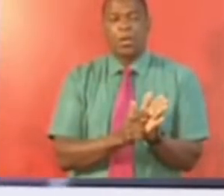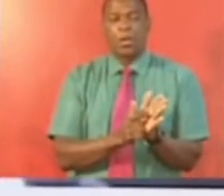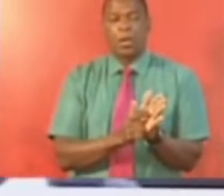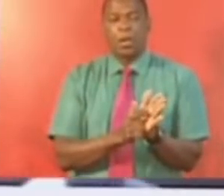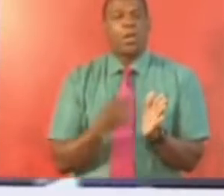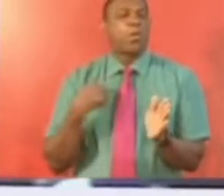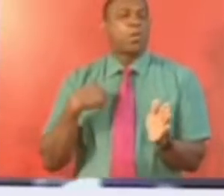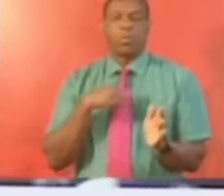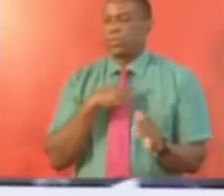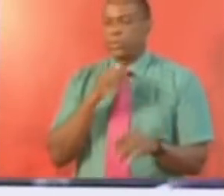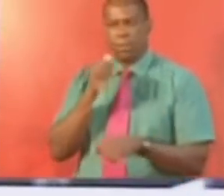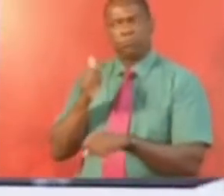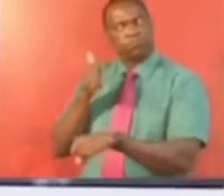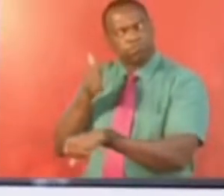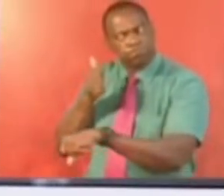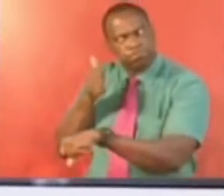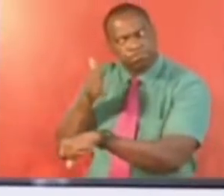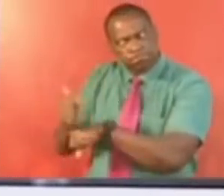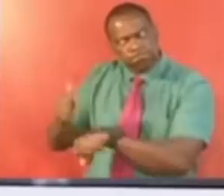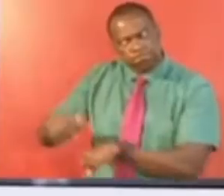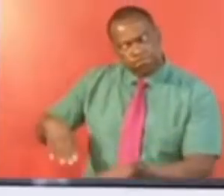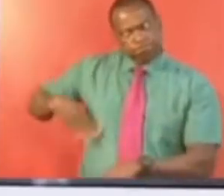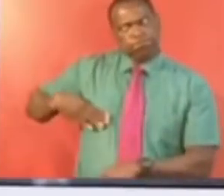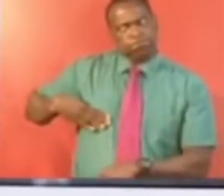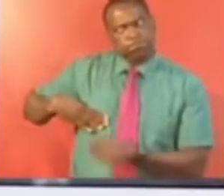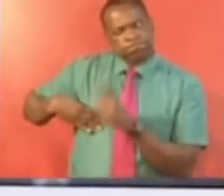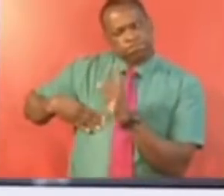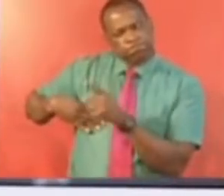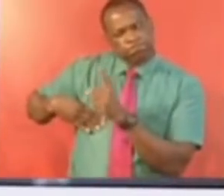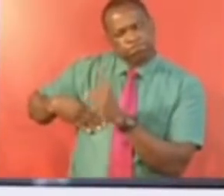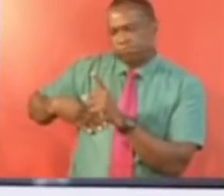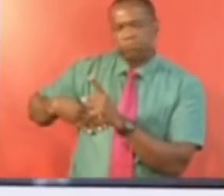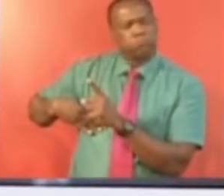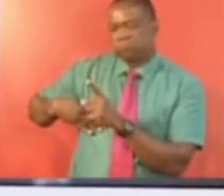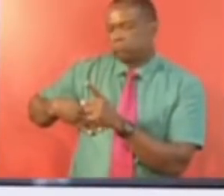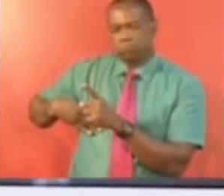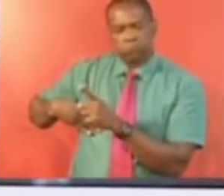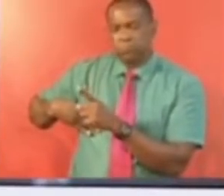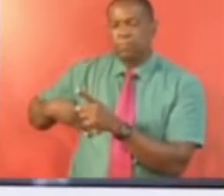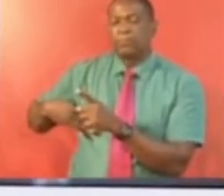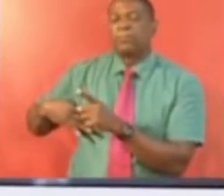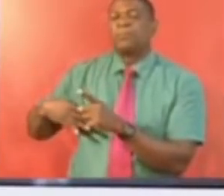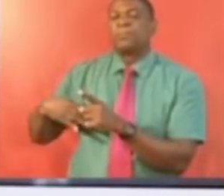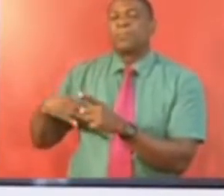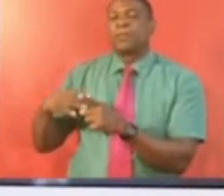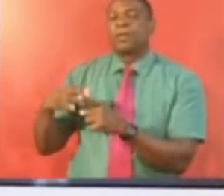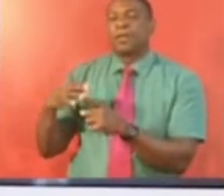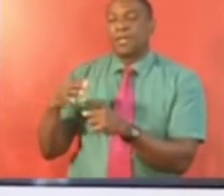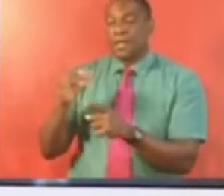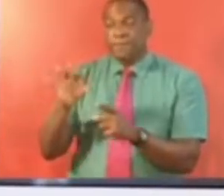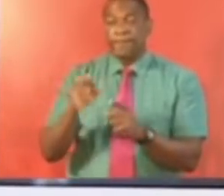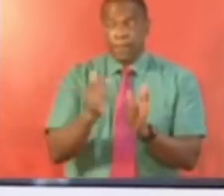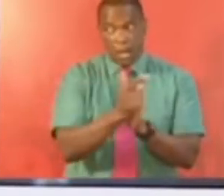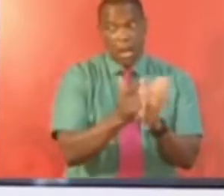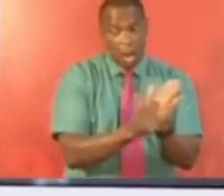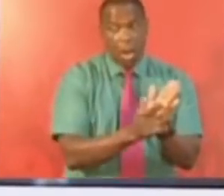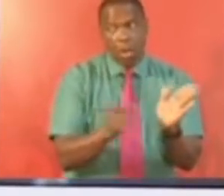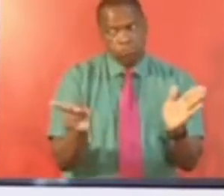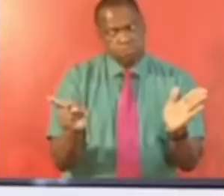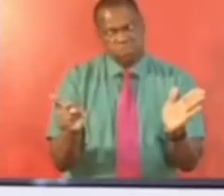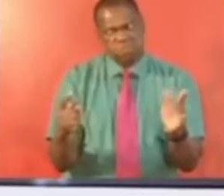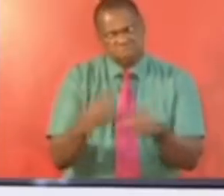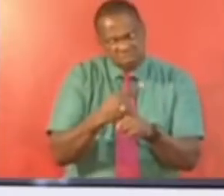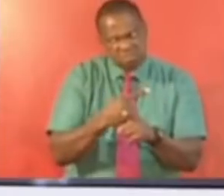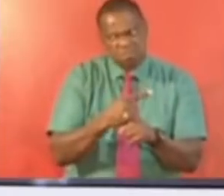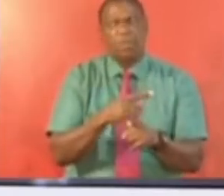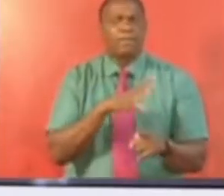employer unless there's something that speaks beyond guidelines but goes directly to the law. So for example, if you